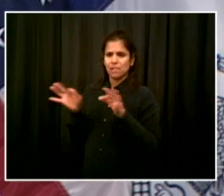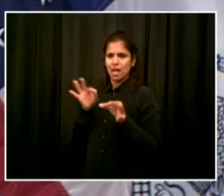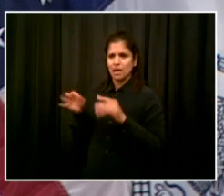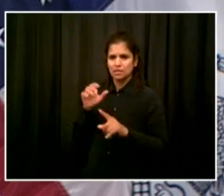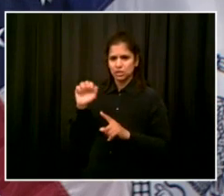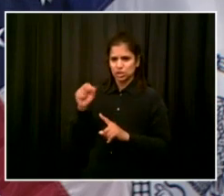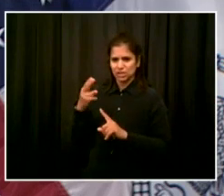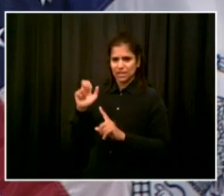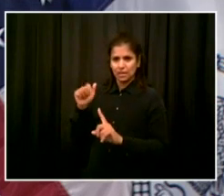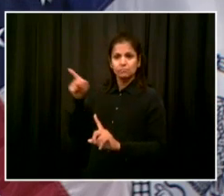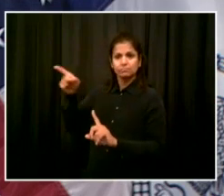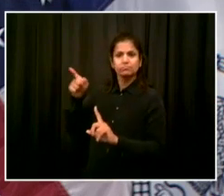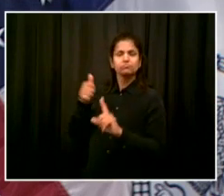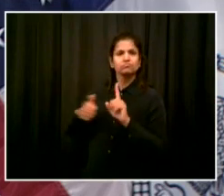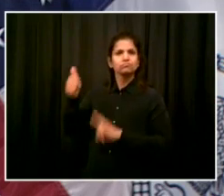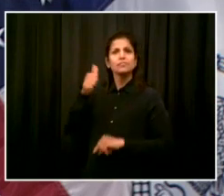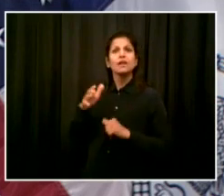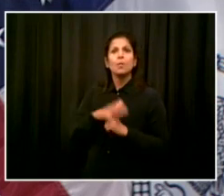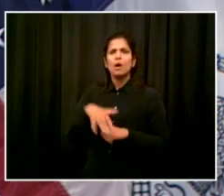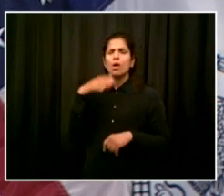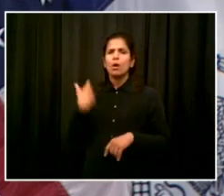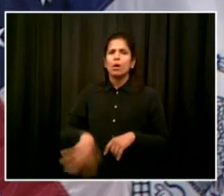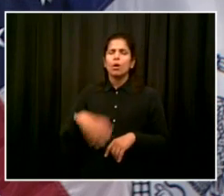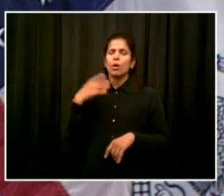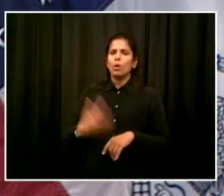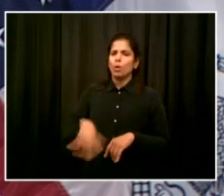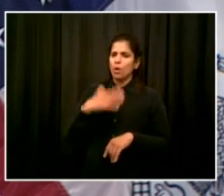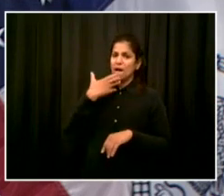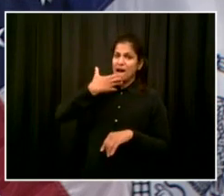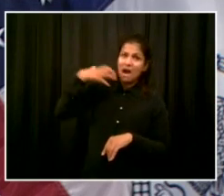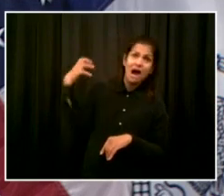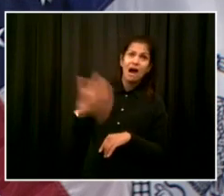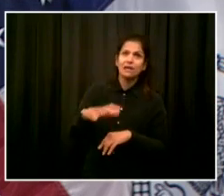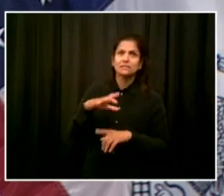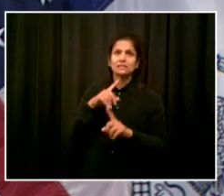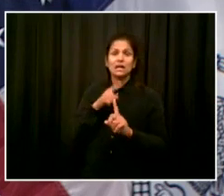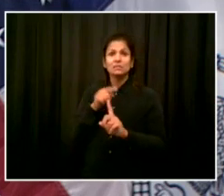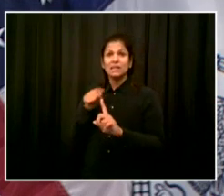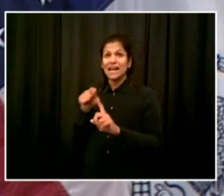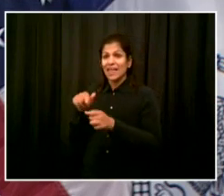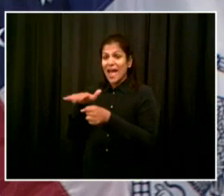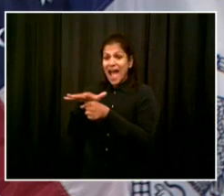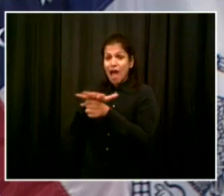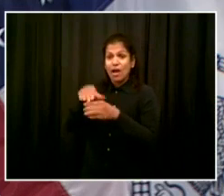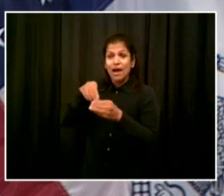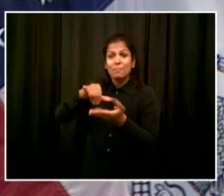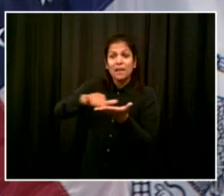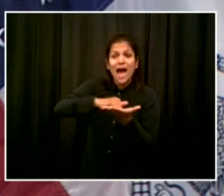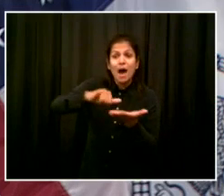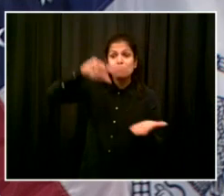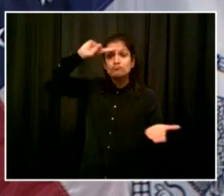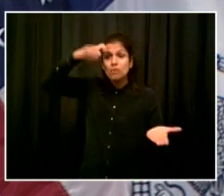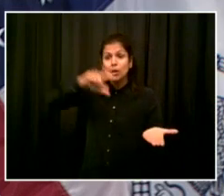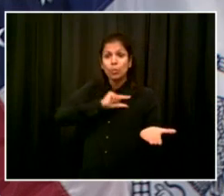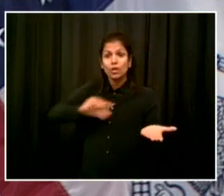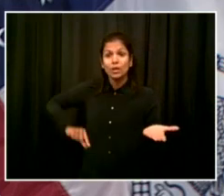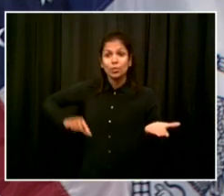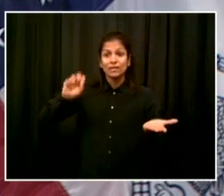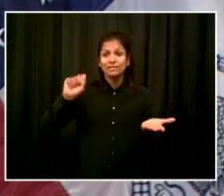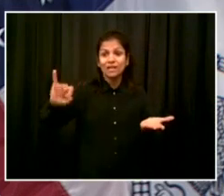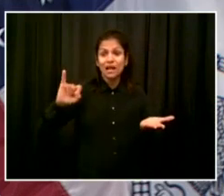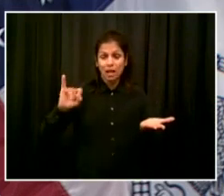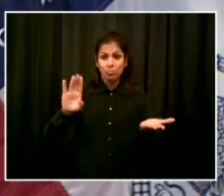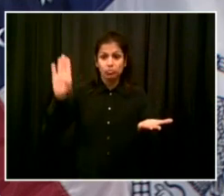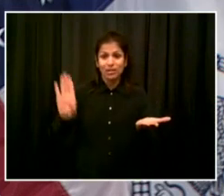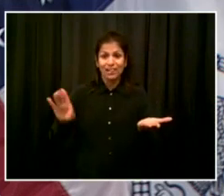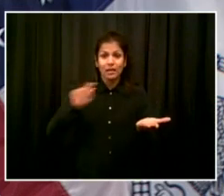getting more and more officers out to the neighborhoods where they're needed. And that redeployment has been happening over the last few weeks. So sometimes when you